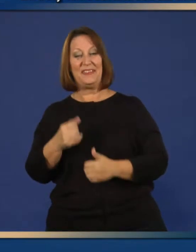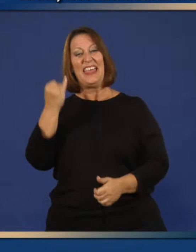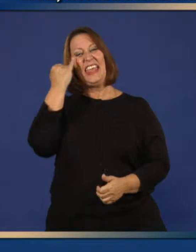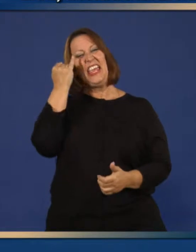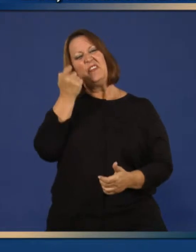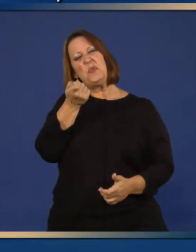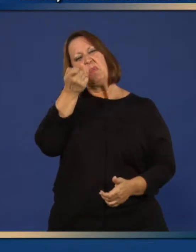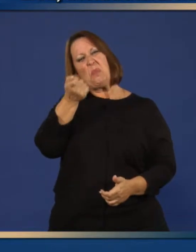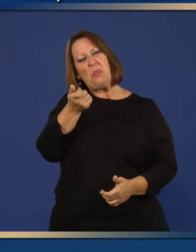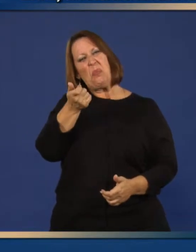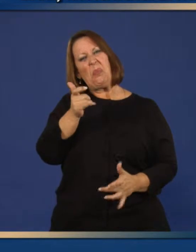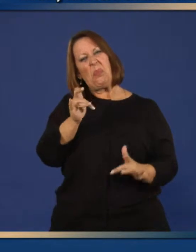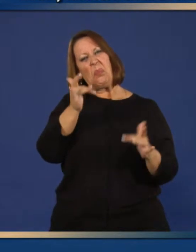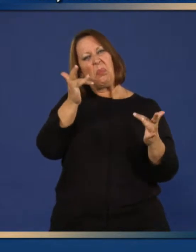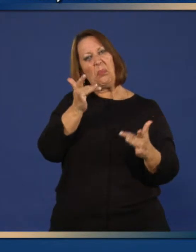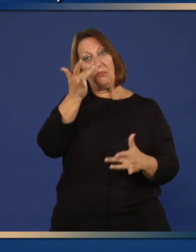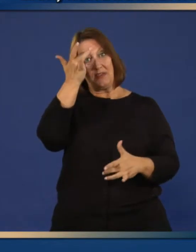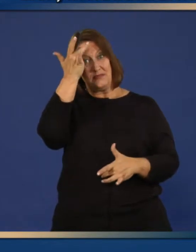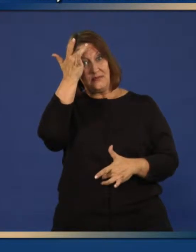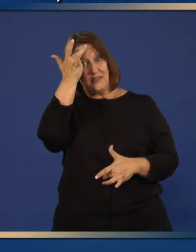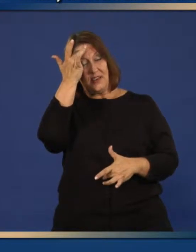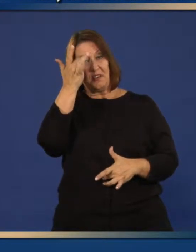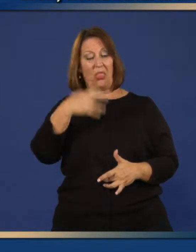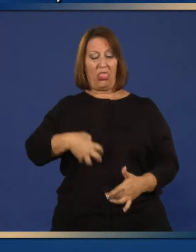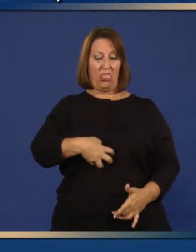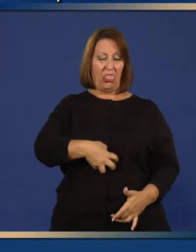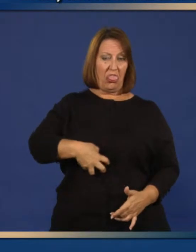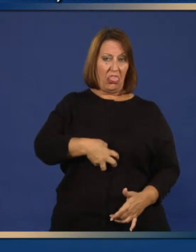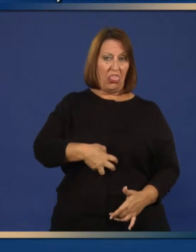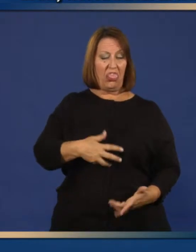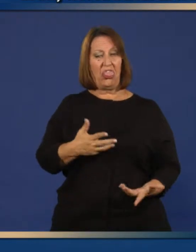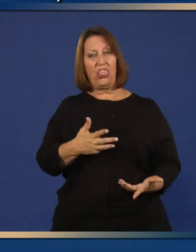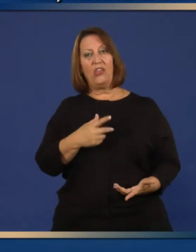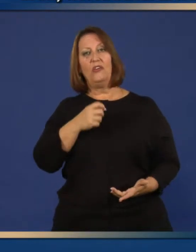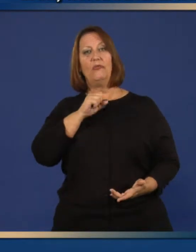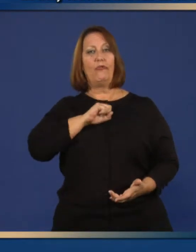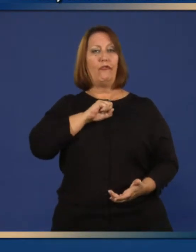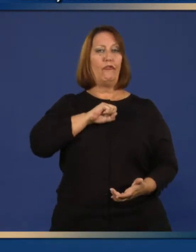People with a mild illness can usually get the vaccine.